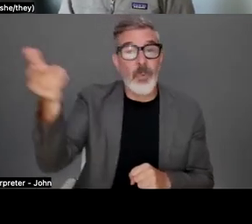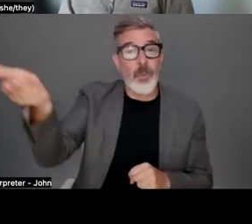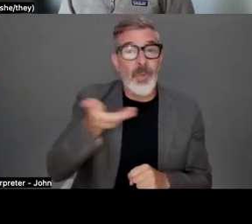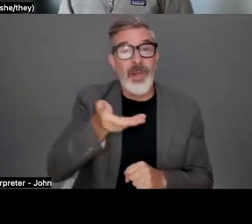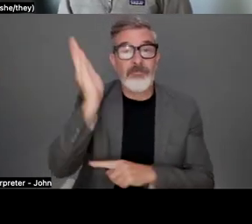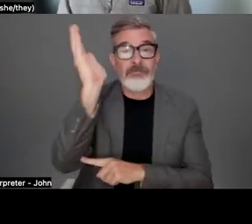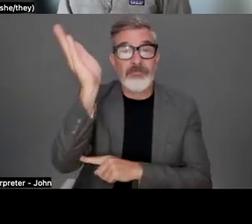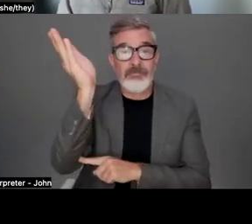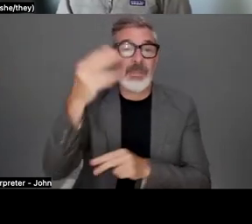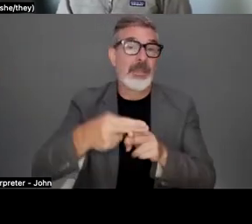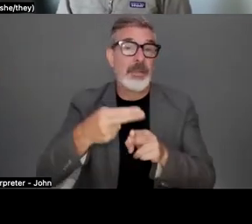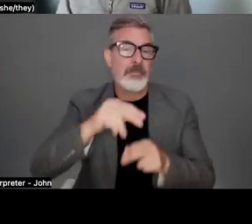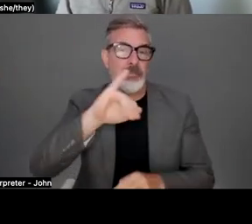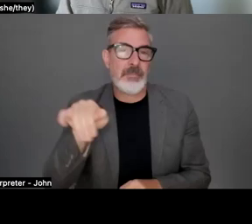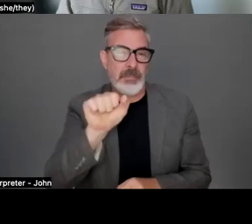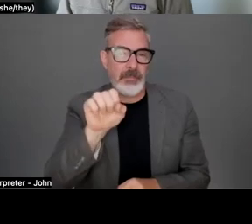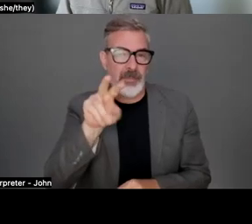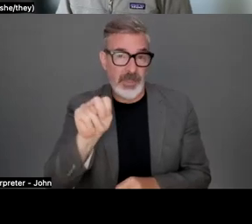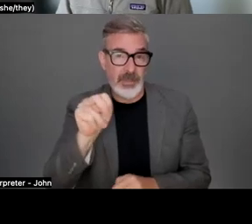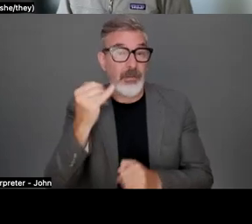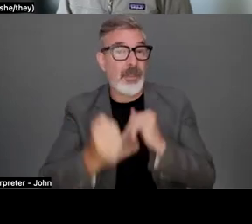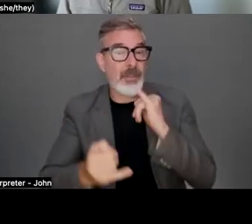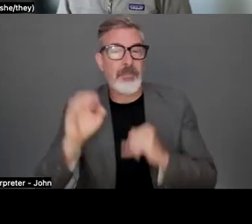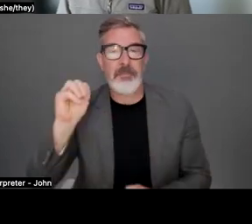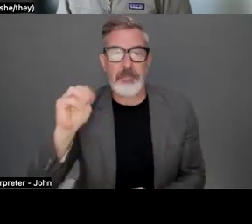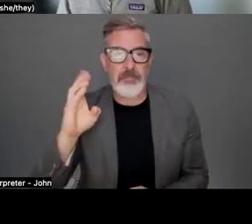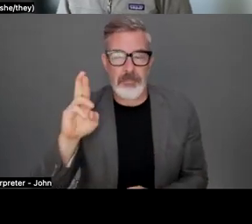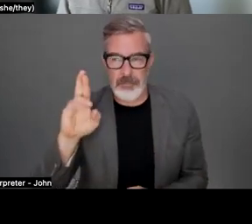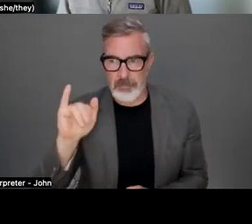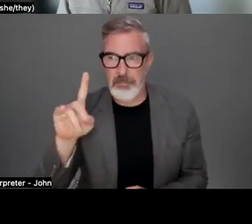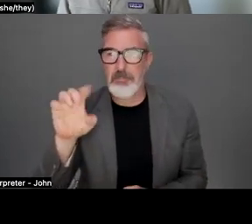collaborates often with both